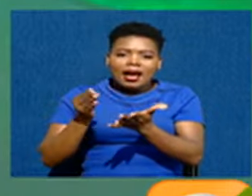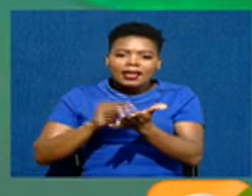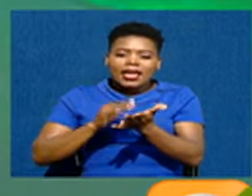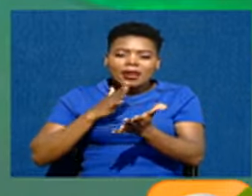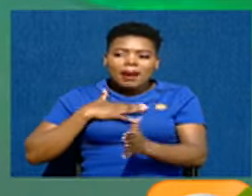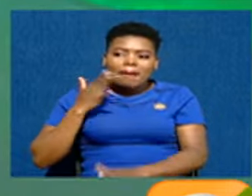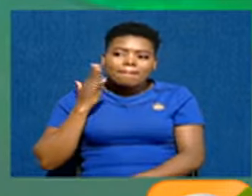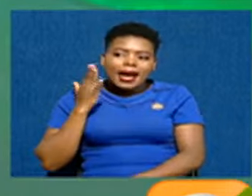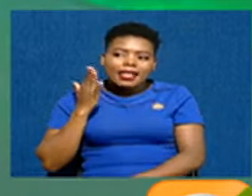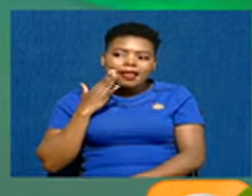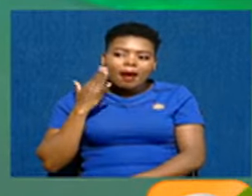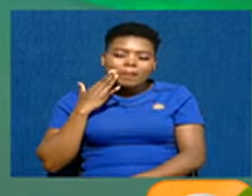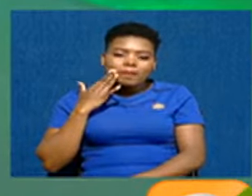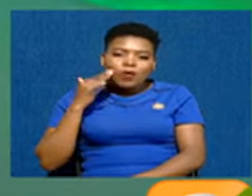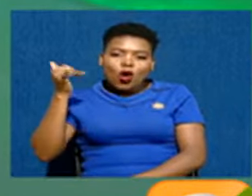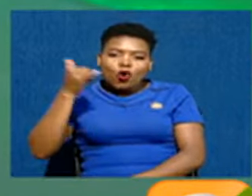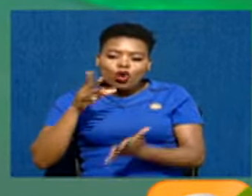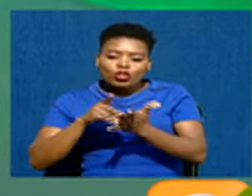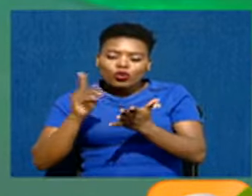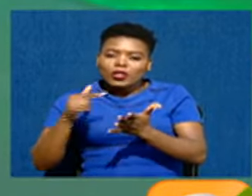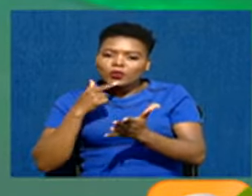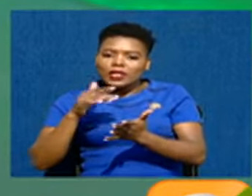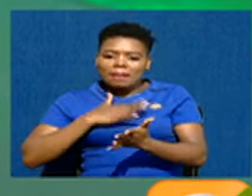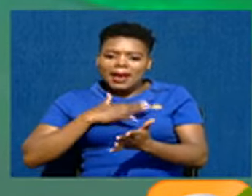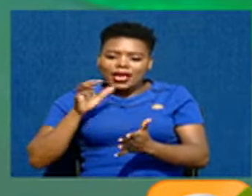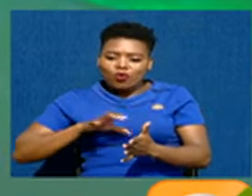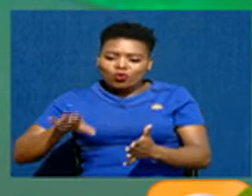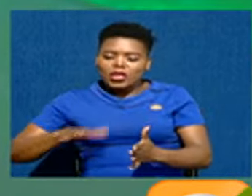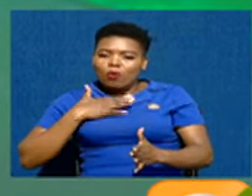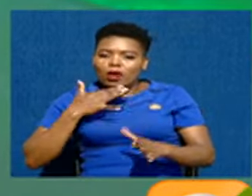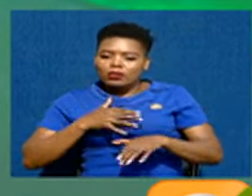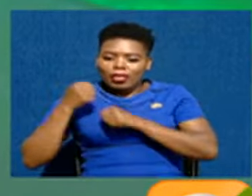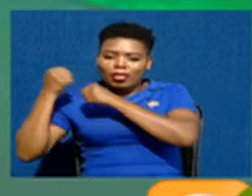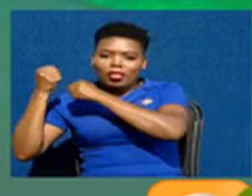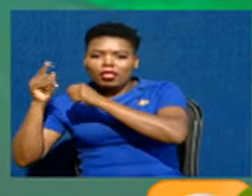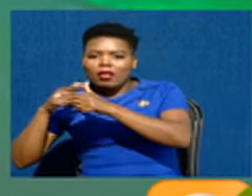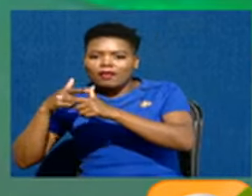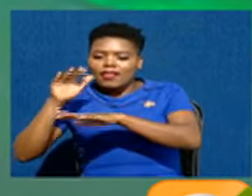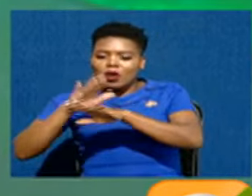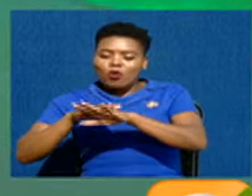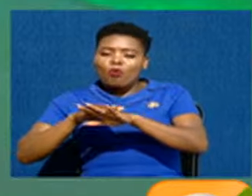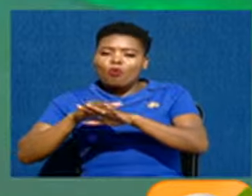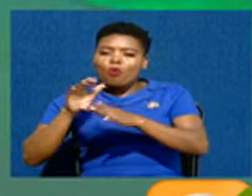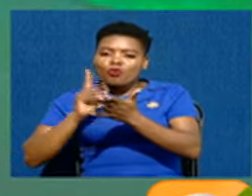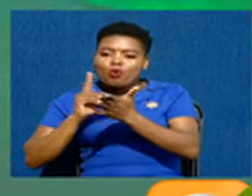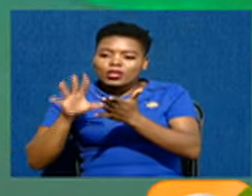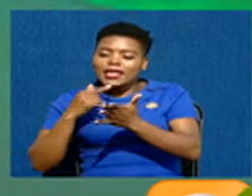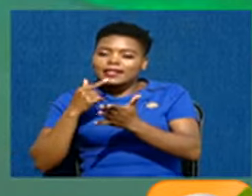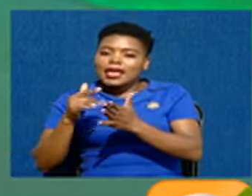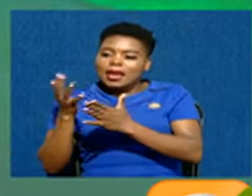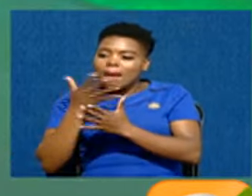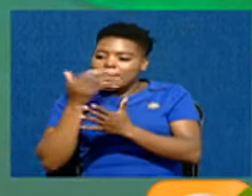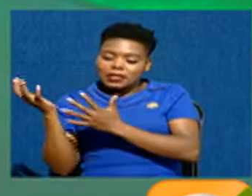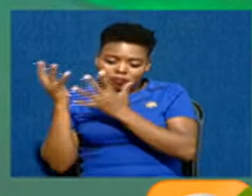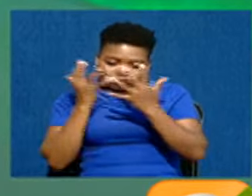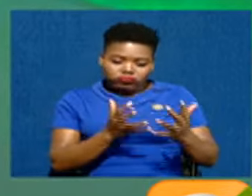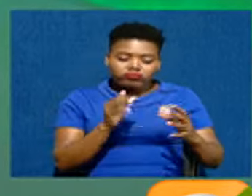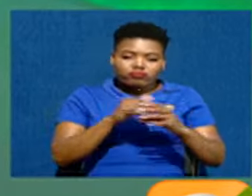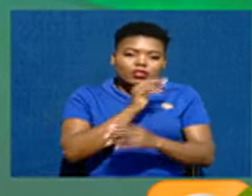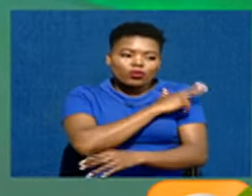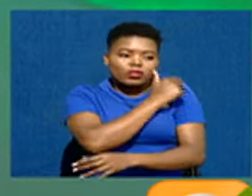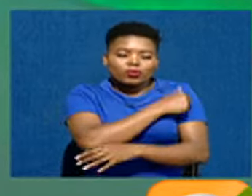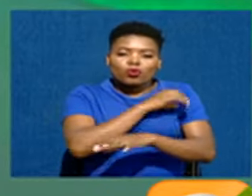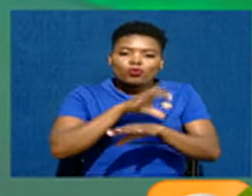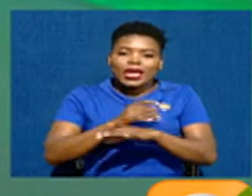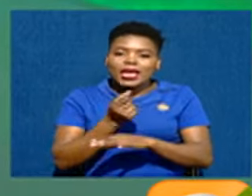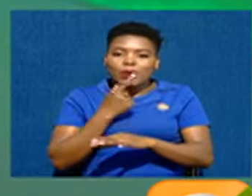the antidepressant. When I started taking the antidepressant, that's the time I started